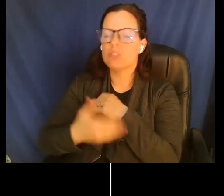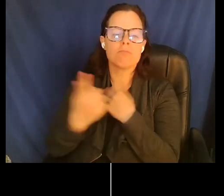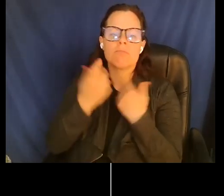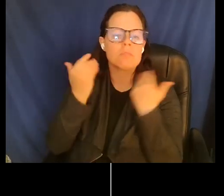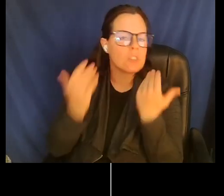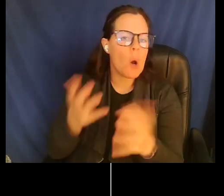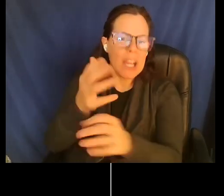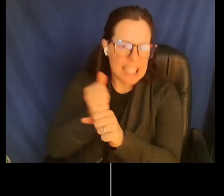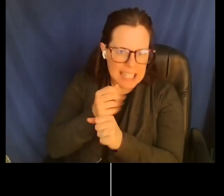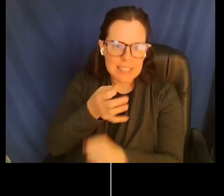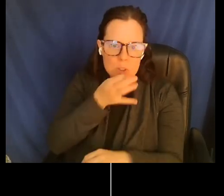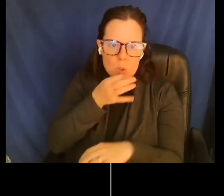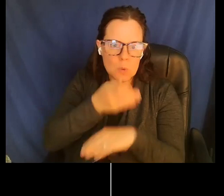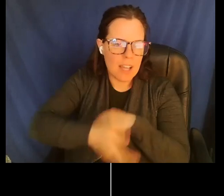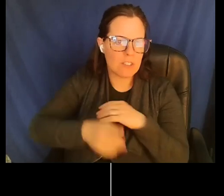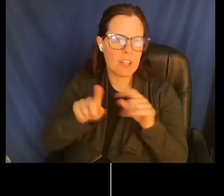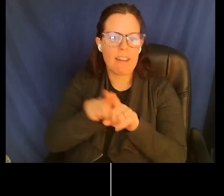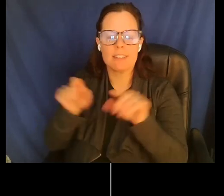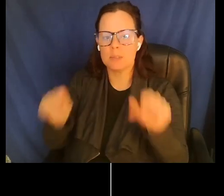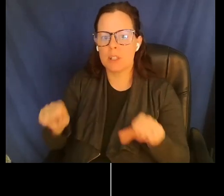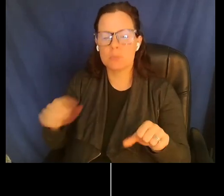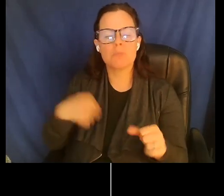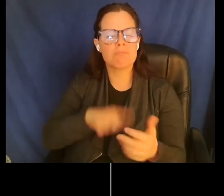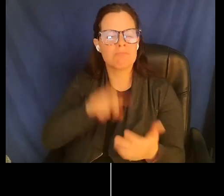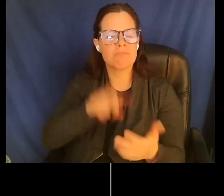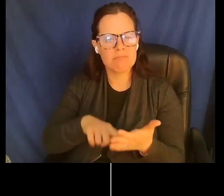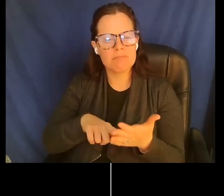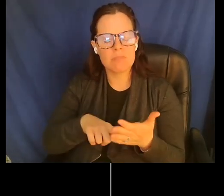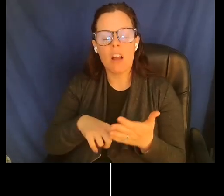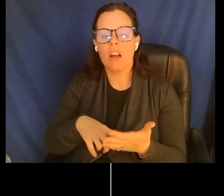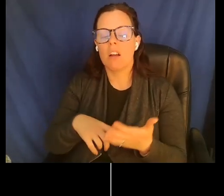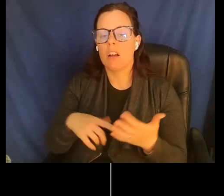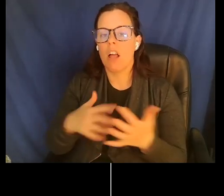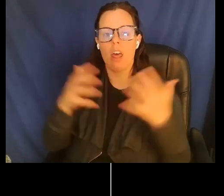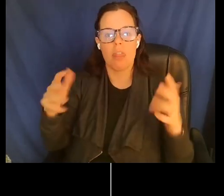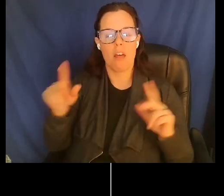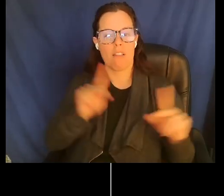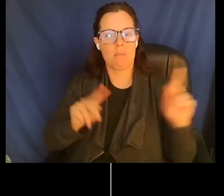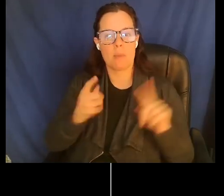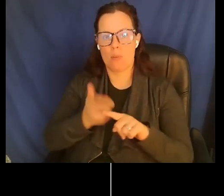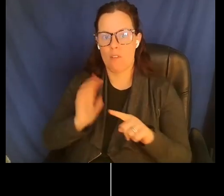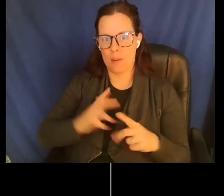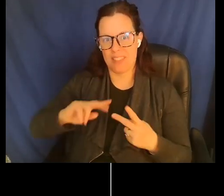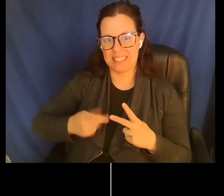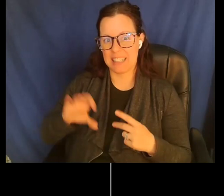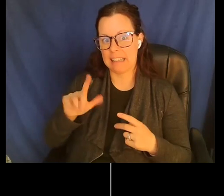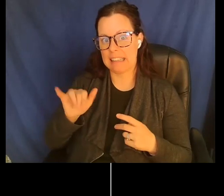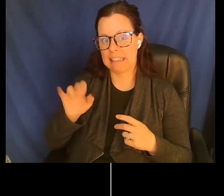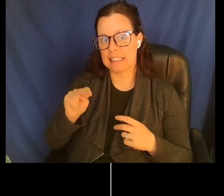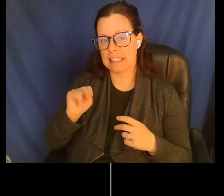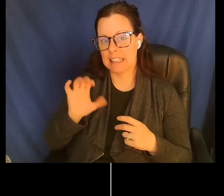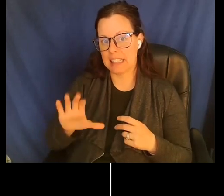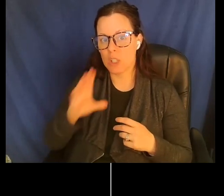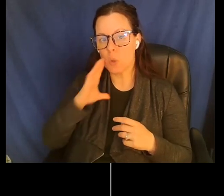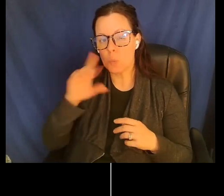after that as you can. We do realize, that there are a lot of people from our second clinic that will need